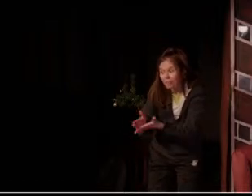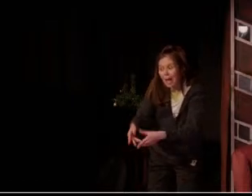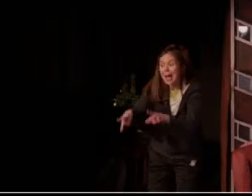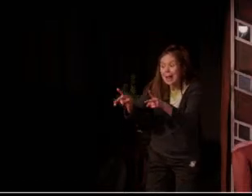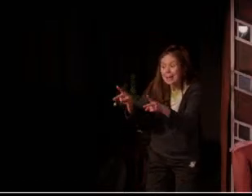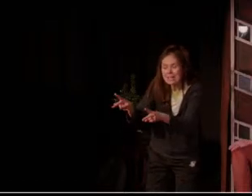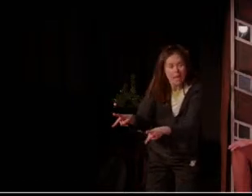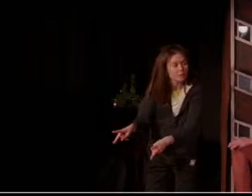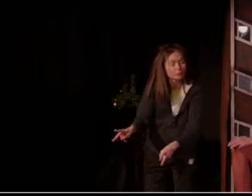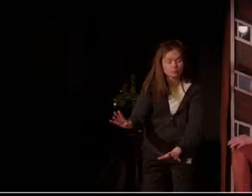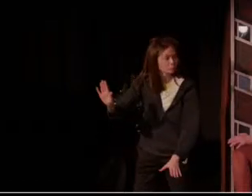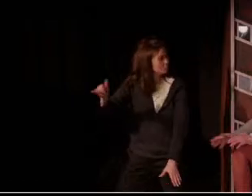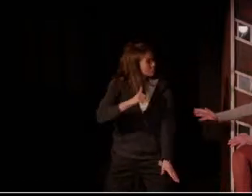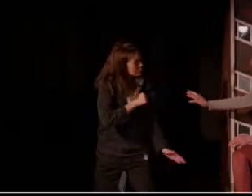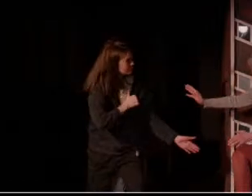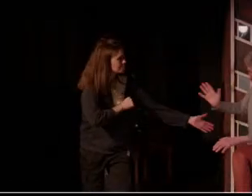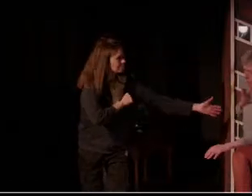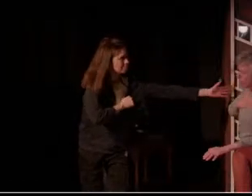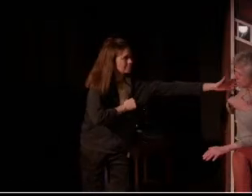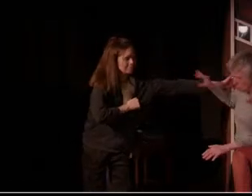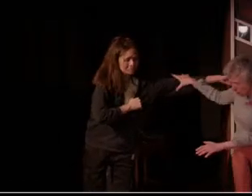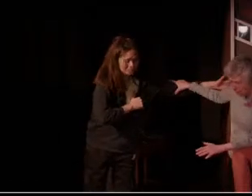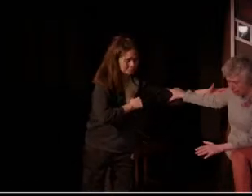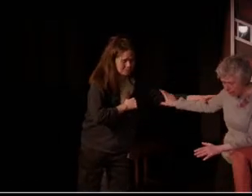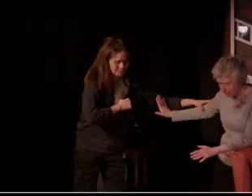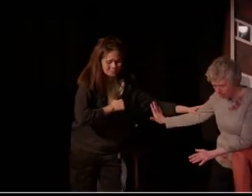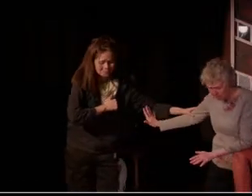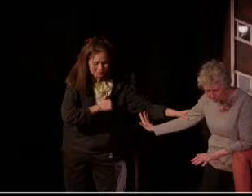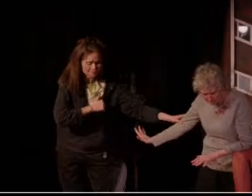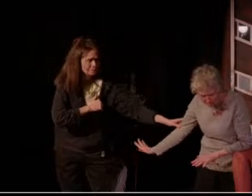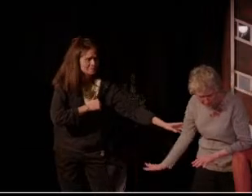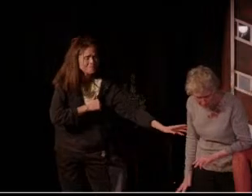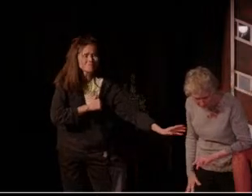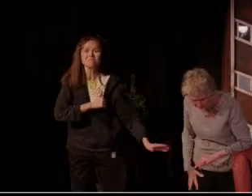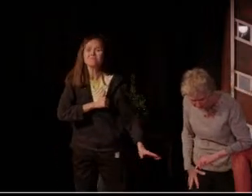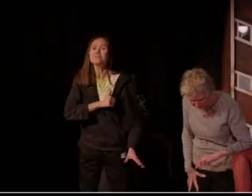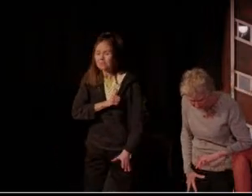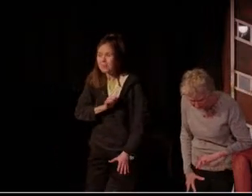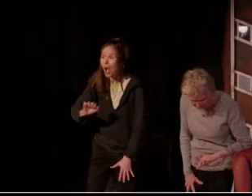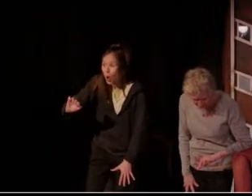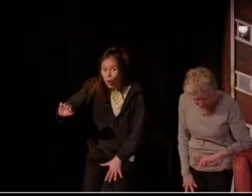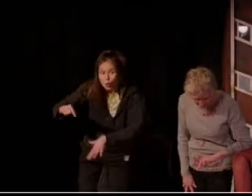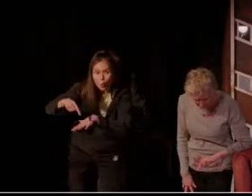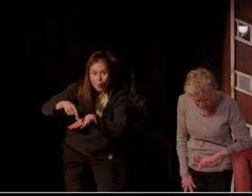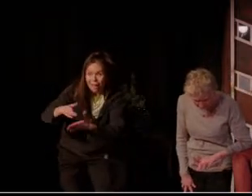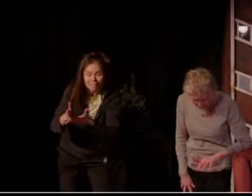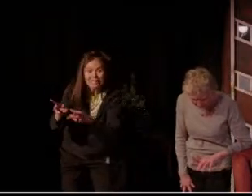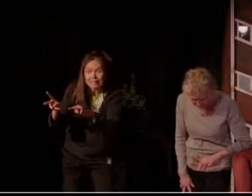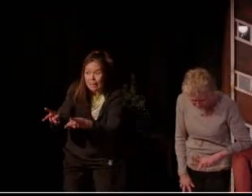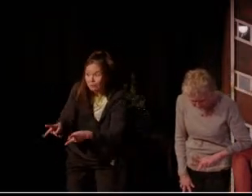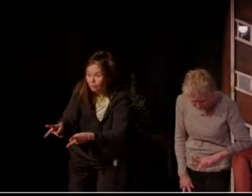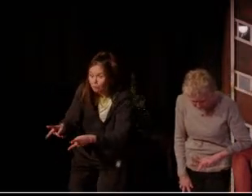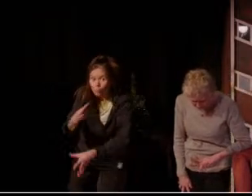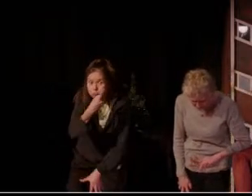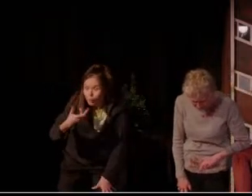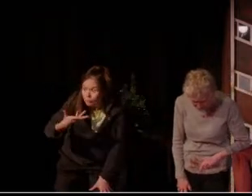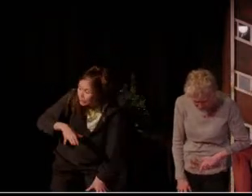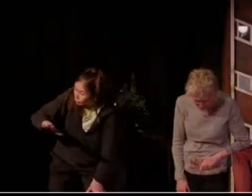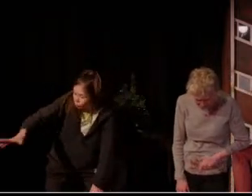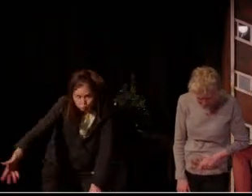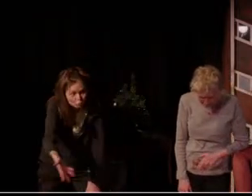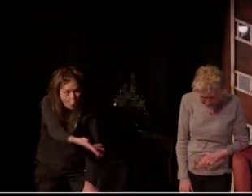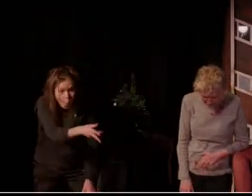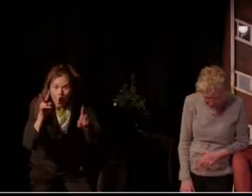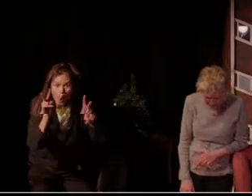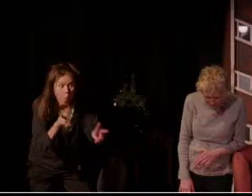I'll swear it. If not word nor oath convince you, go and see. If you can